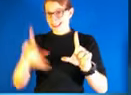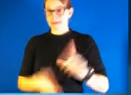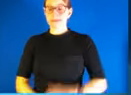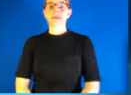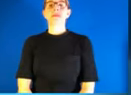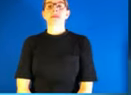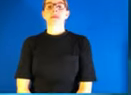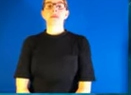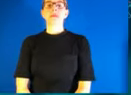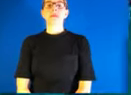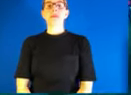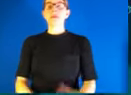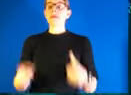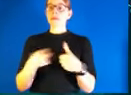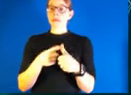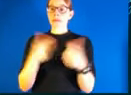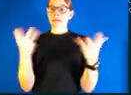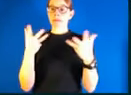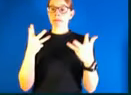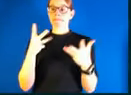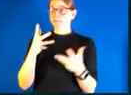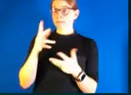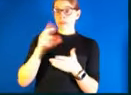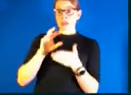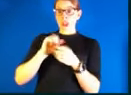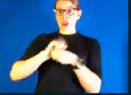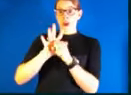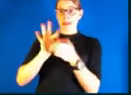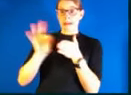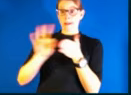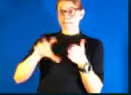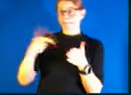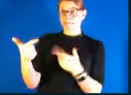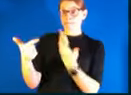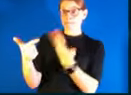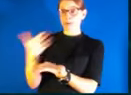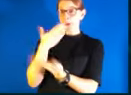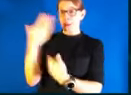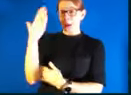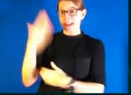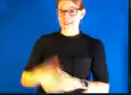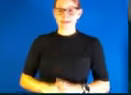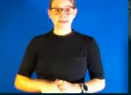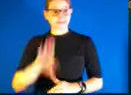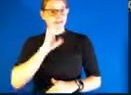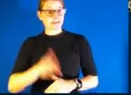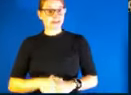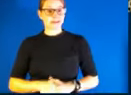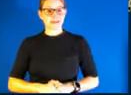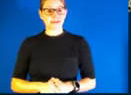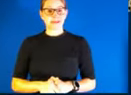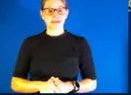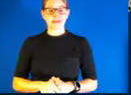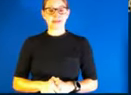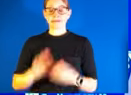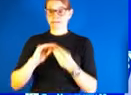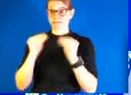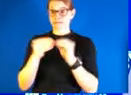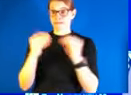screen. But first, we want to check our COVID count this morning. Dr. Dana Hawkinson joins us. Good morning. Yeah. Hi. Hi. Numbers